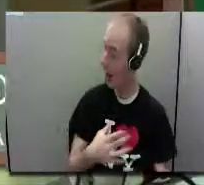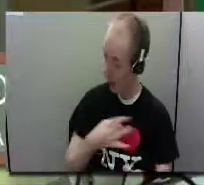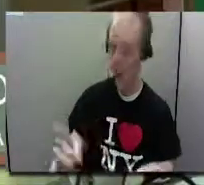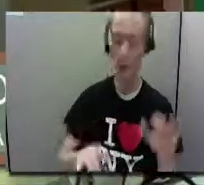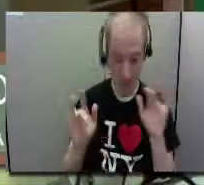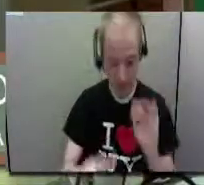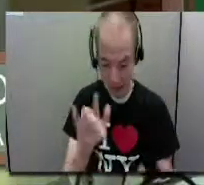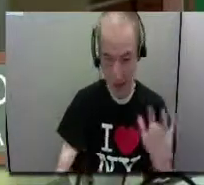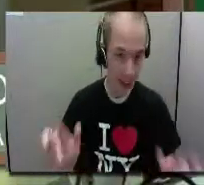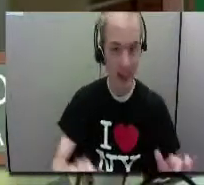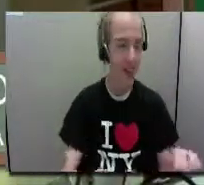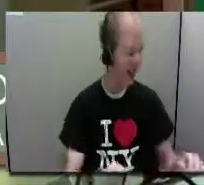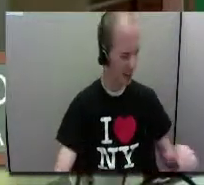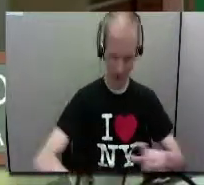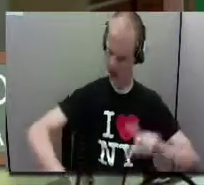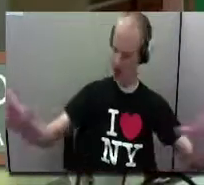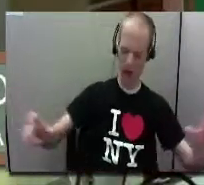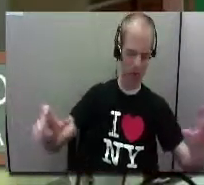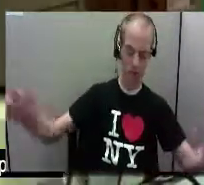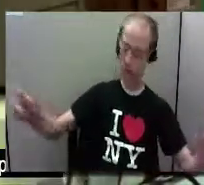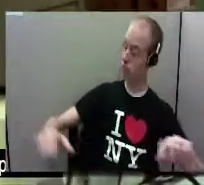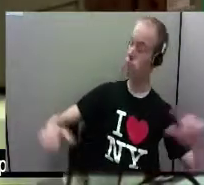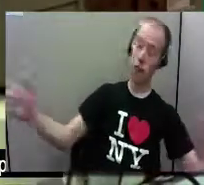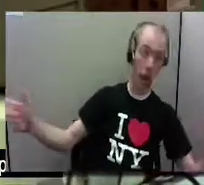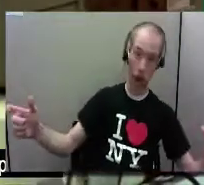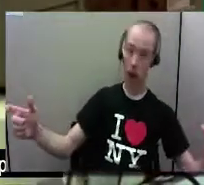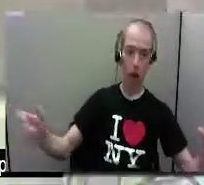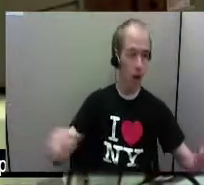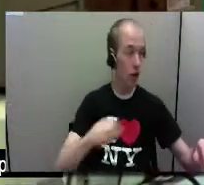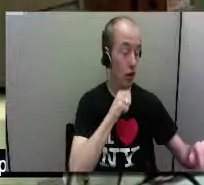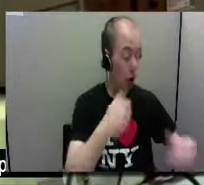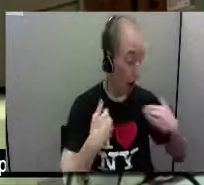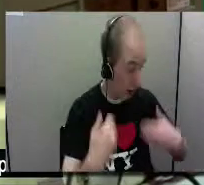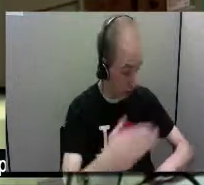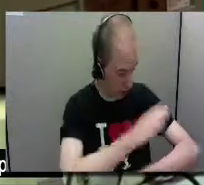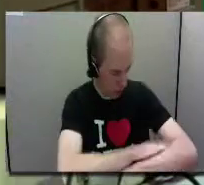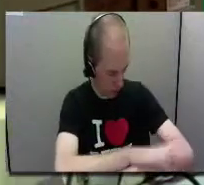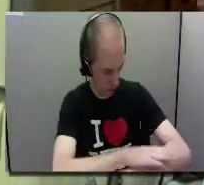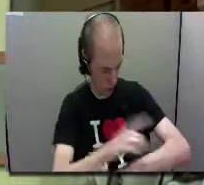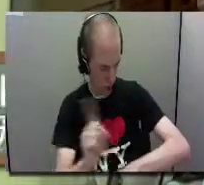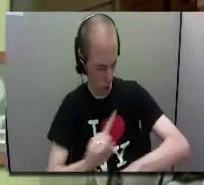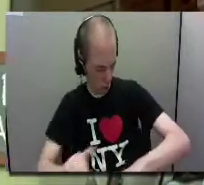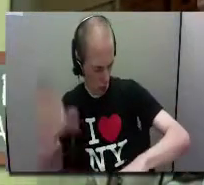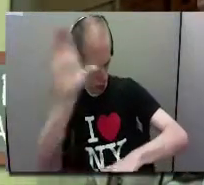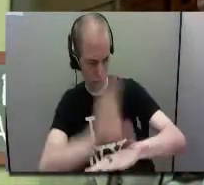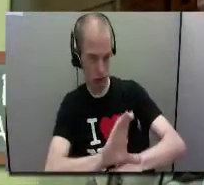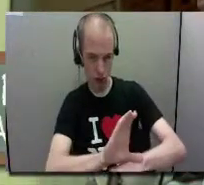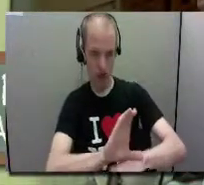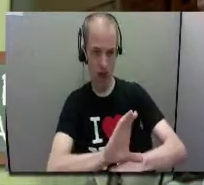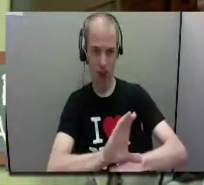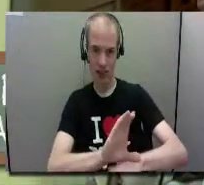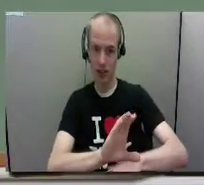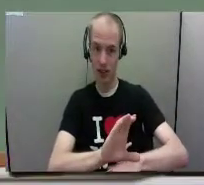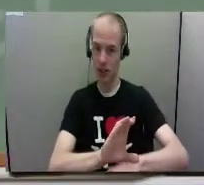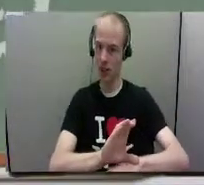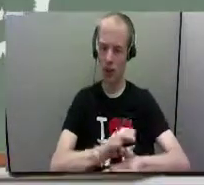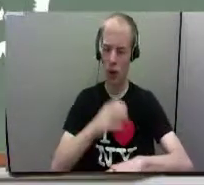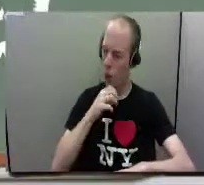It's huge. It's very huge. If you don't have a desk, where do you put this? It is very